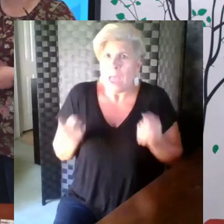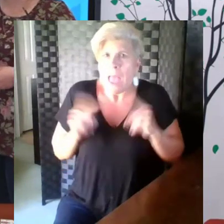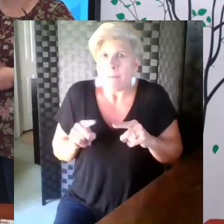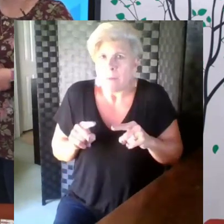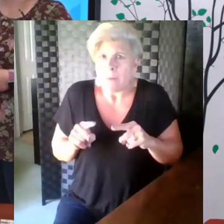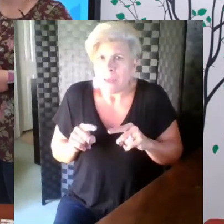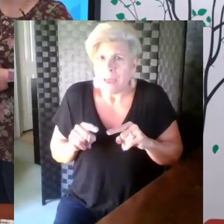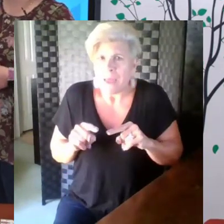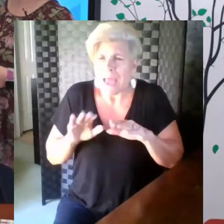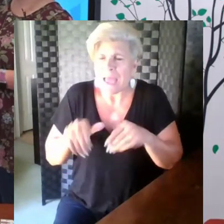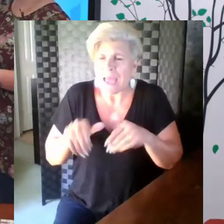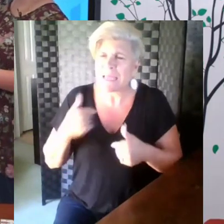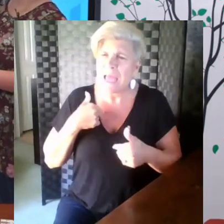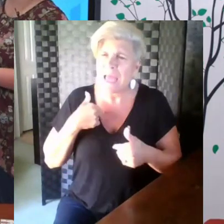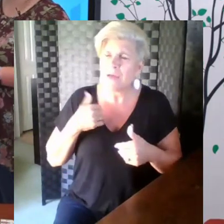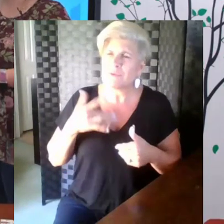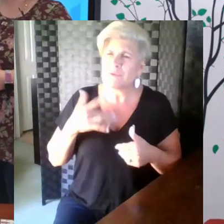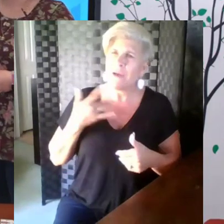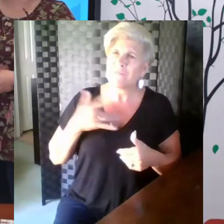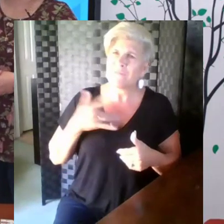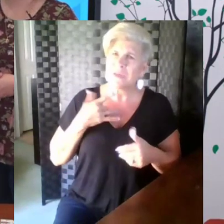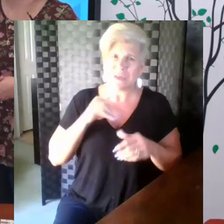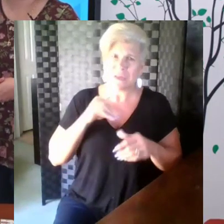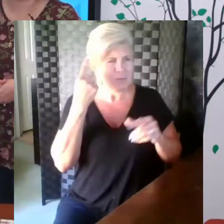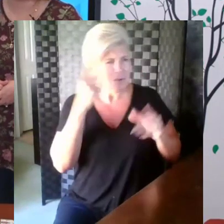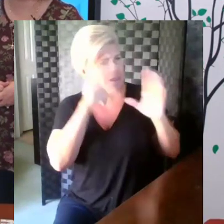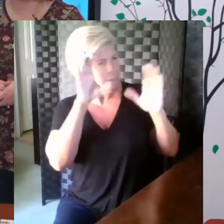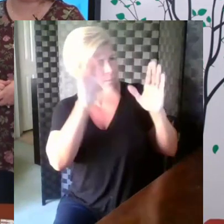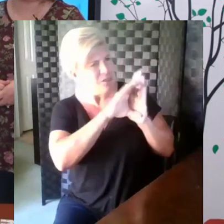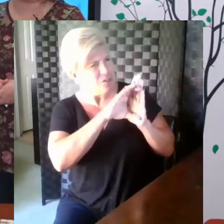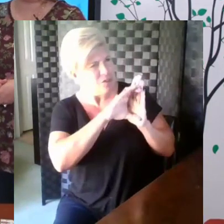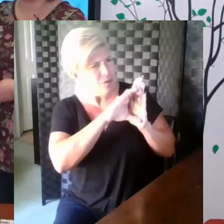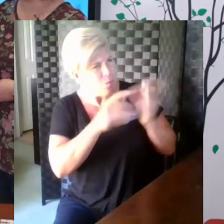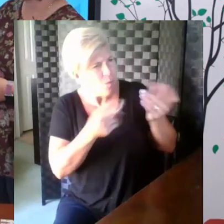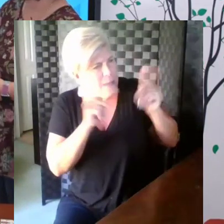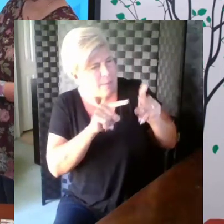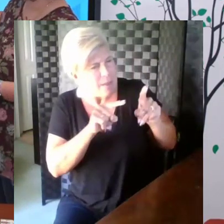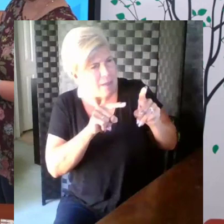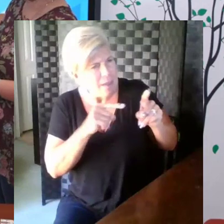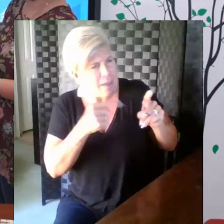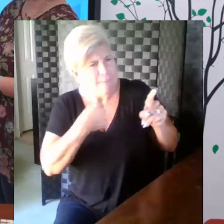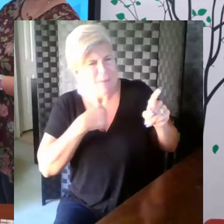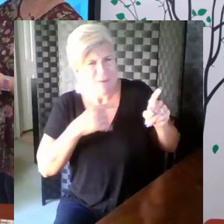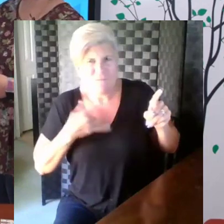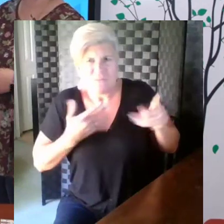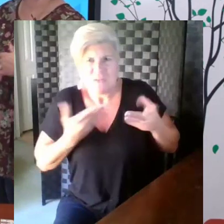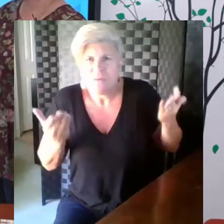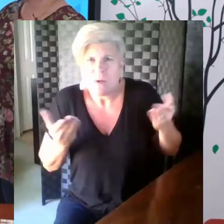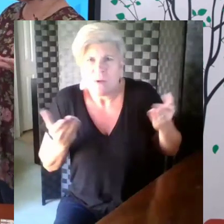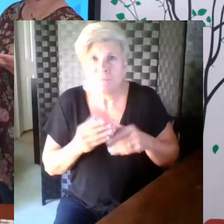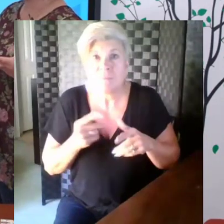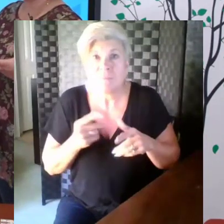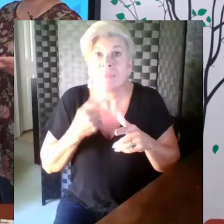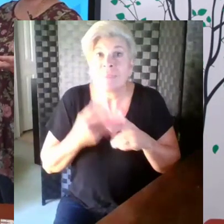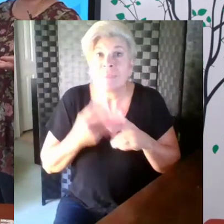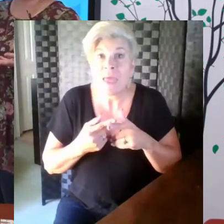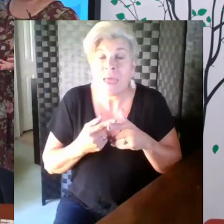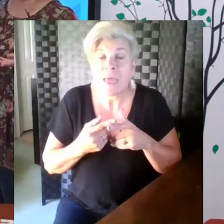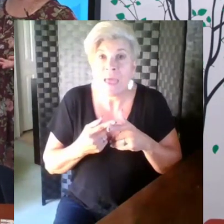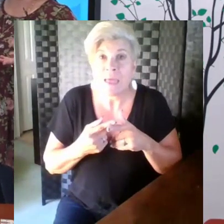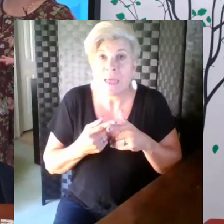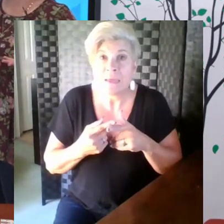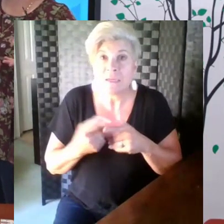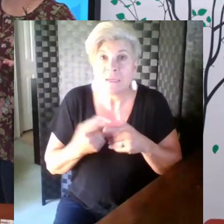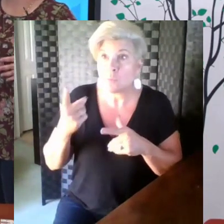is happening in the pictures? What is happening and how does it make me feel? Then, if you're asked a